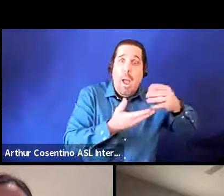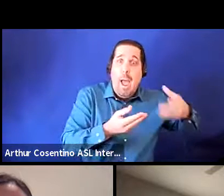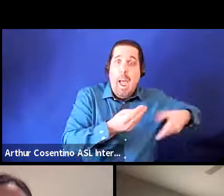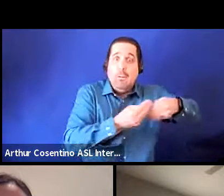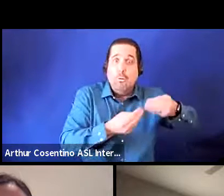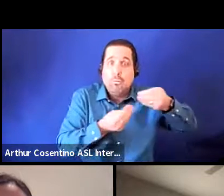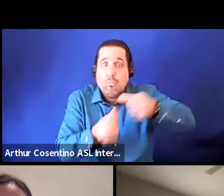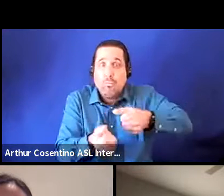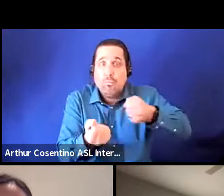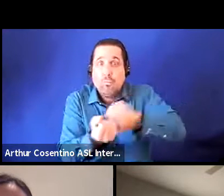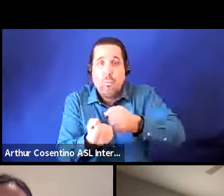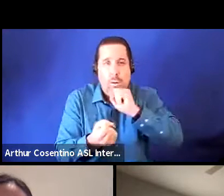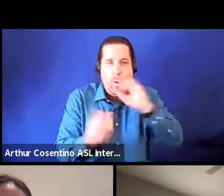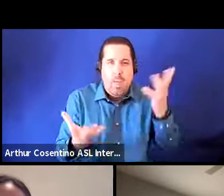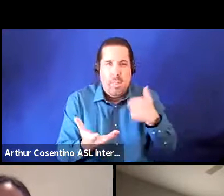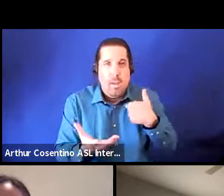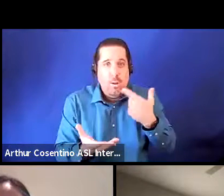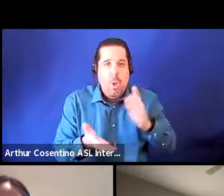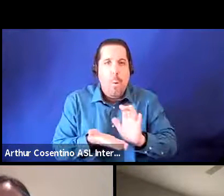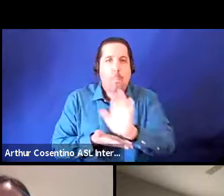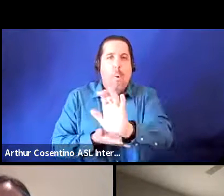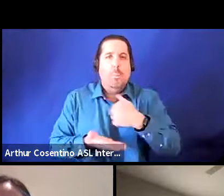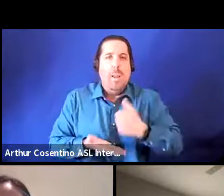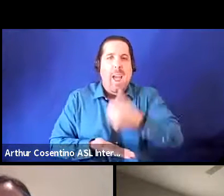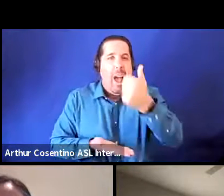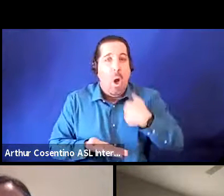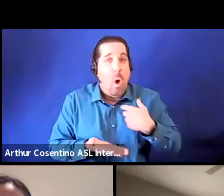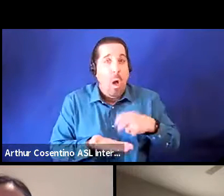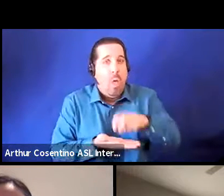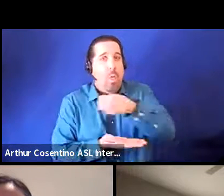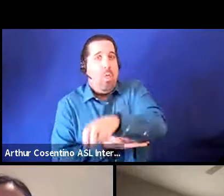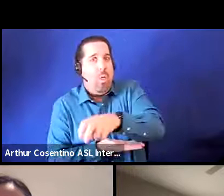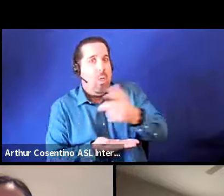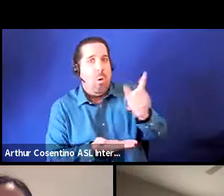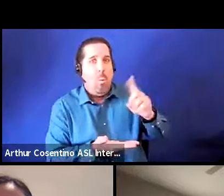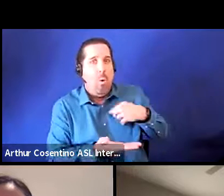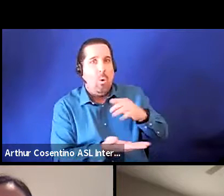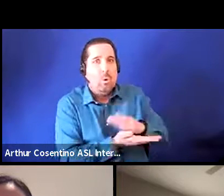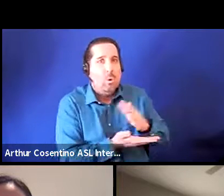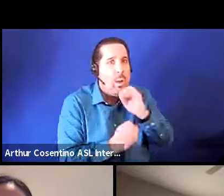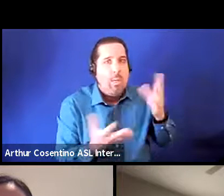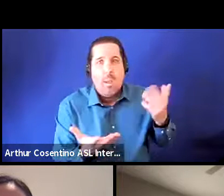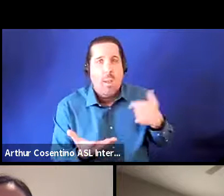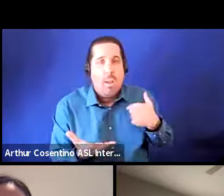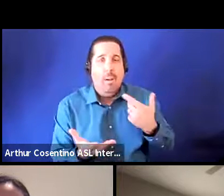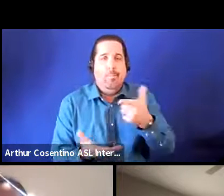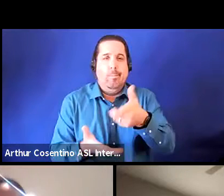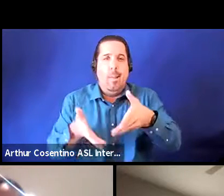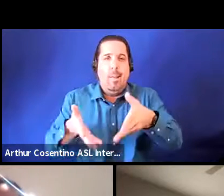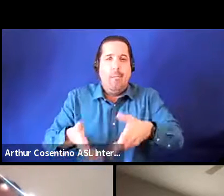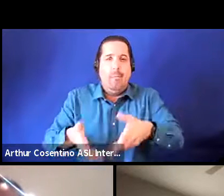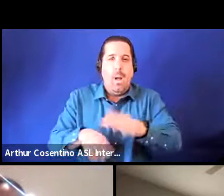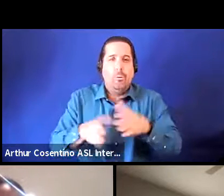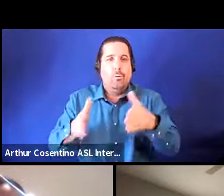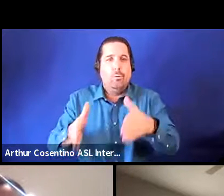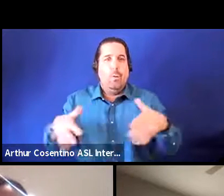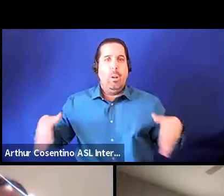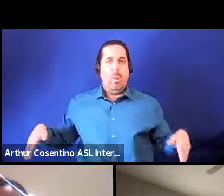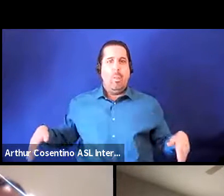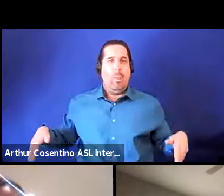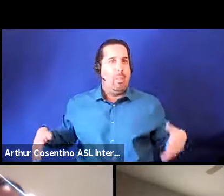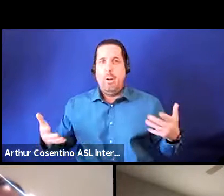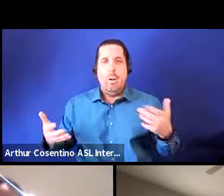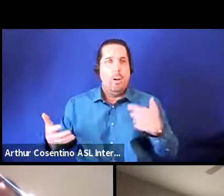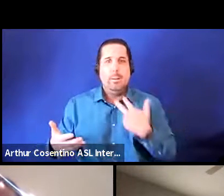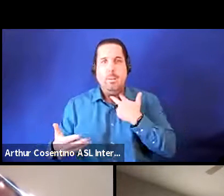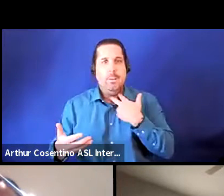And so I got pushed out, and that ultimately put me into the streets, right? And so at the end of the day, I ended up getting caught up in the criminal legal system and getting tried as